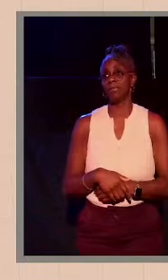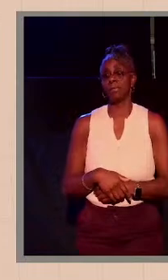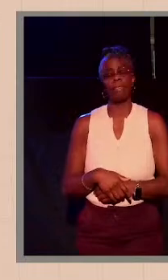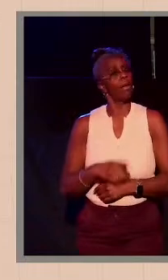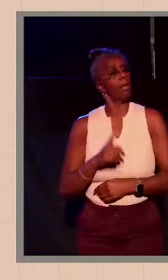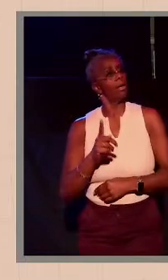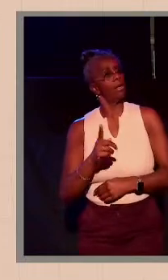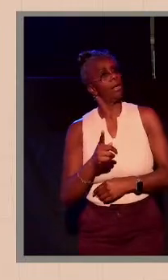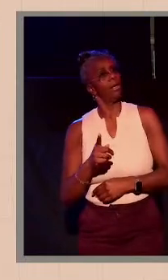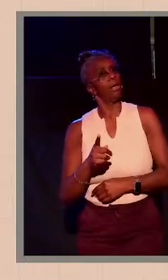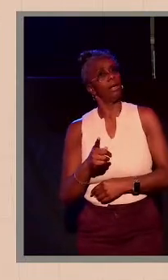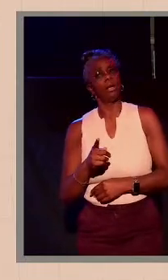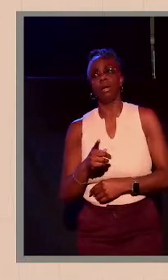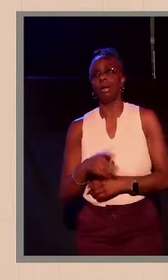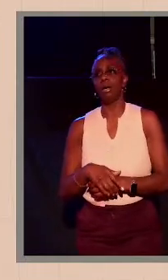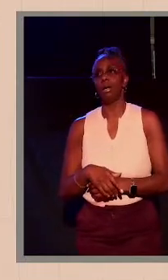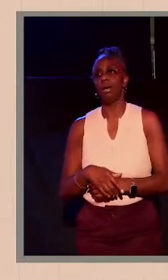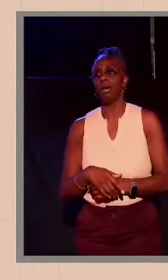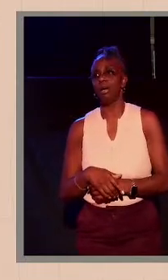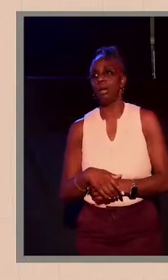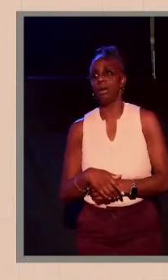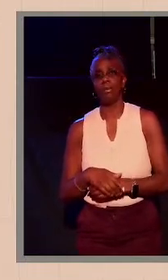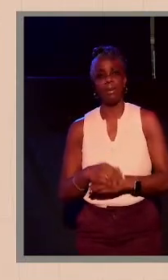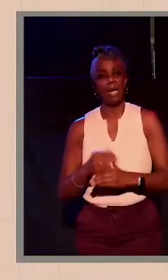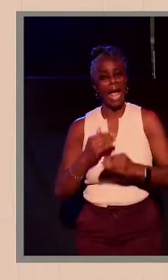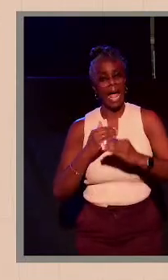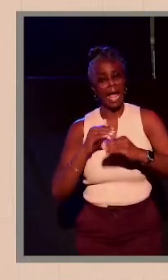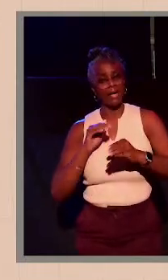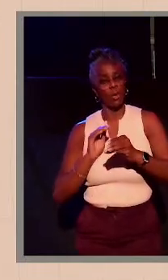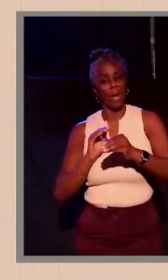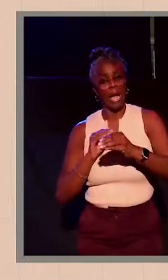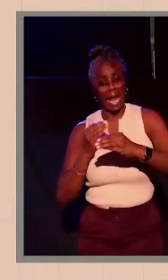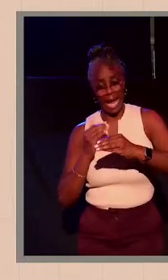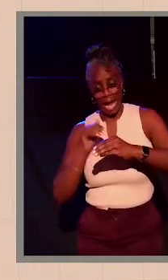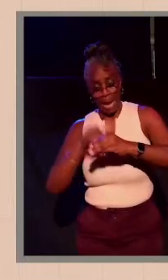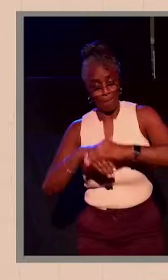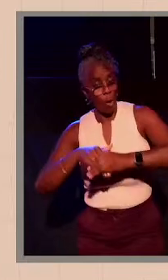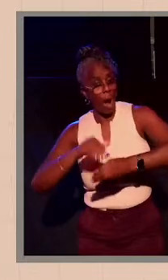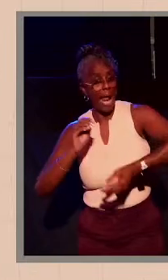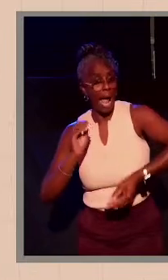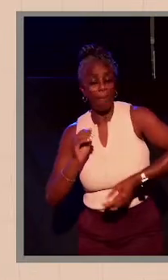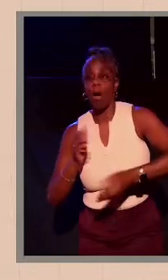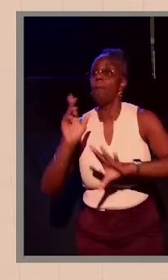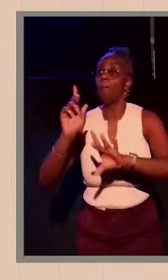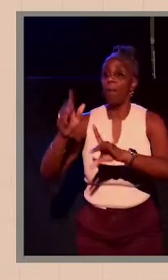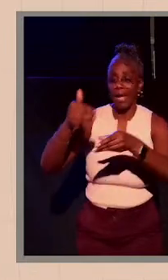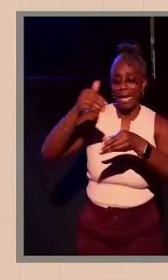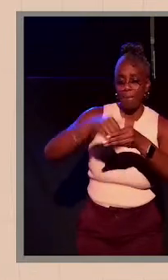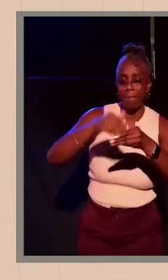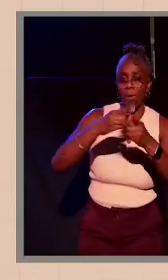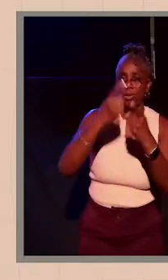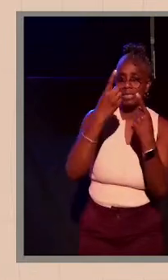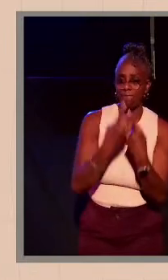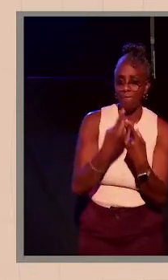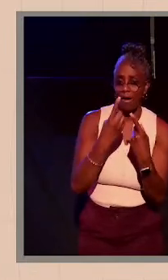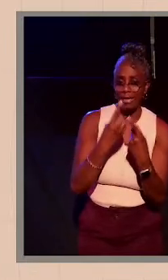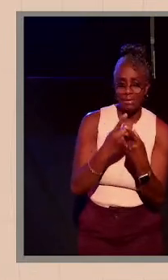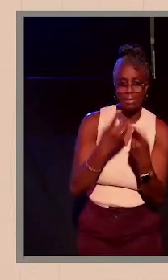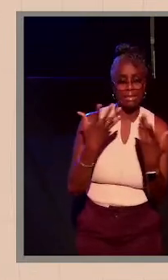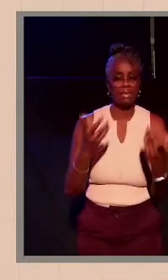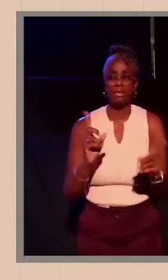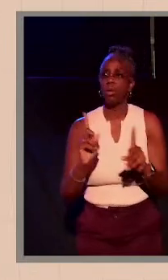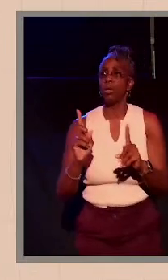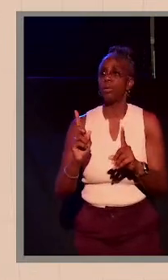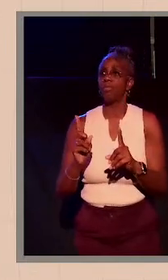guessing there is, essentially we can call it input and output. So in terms of input devices, what